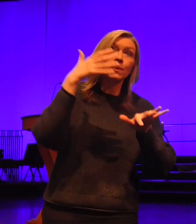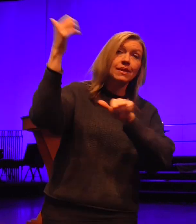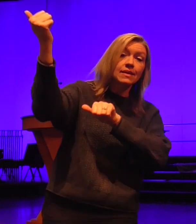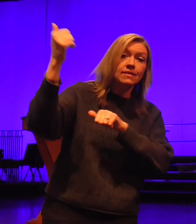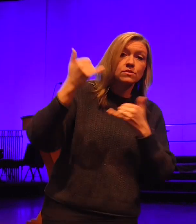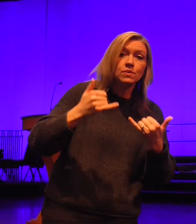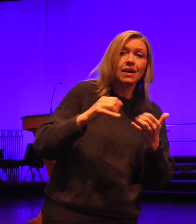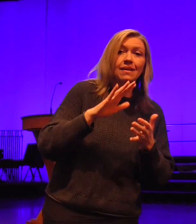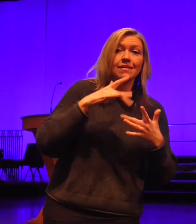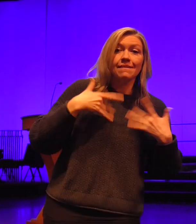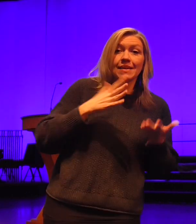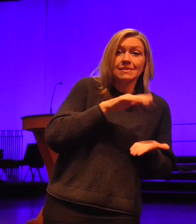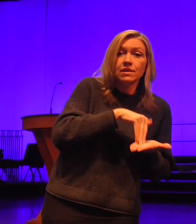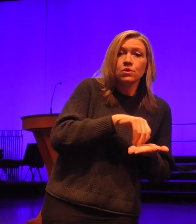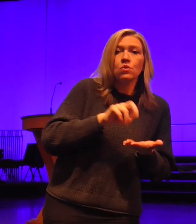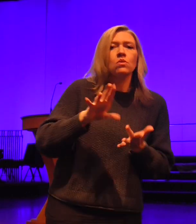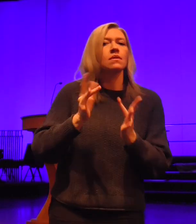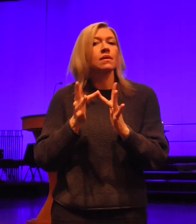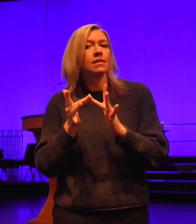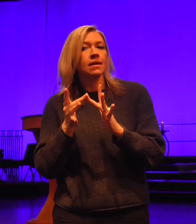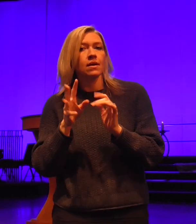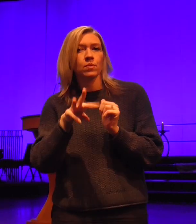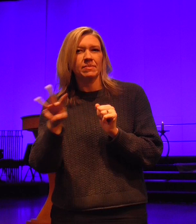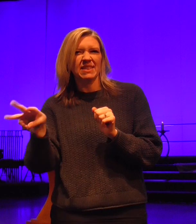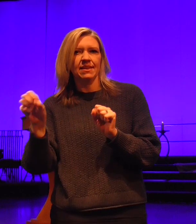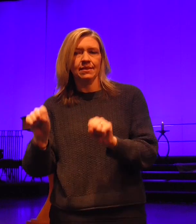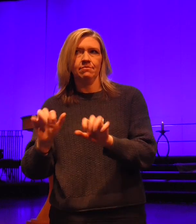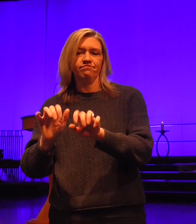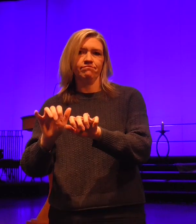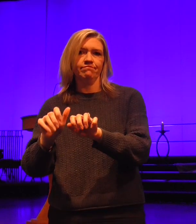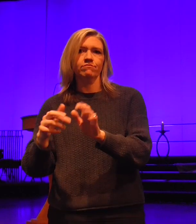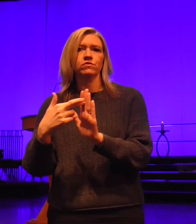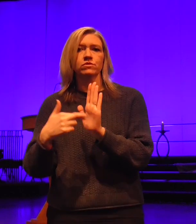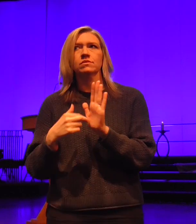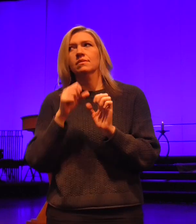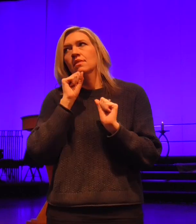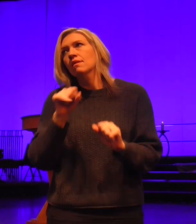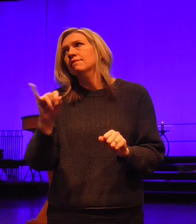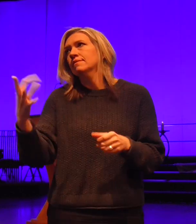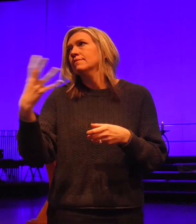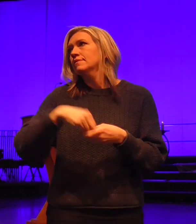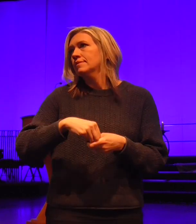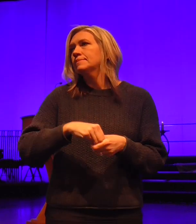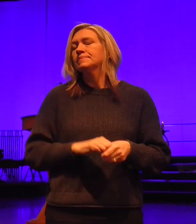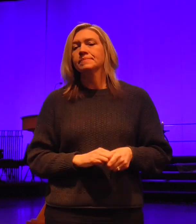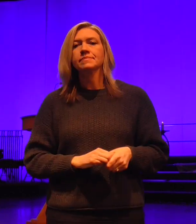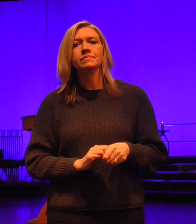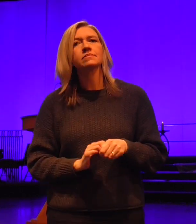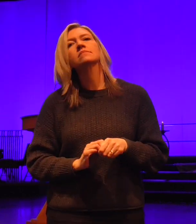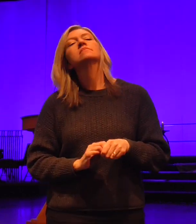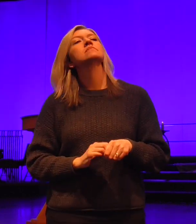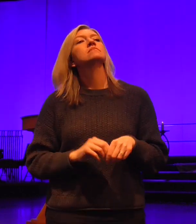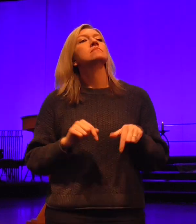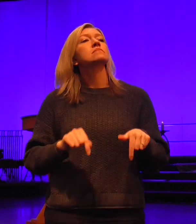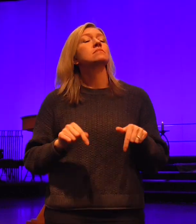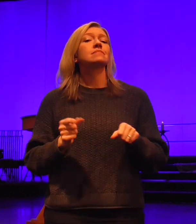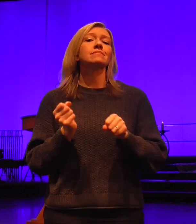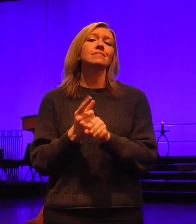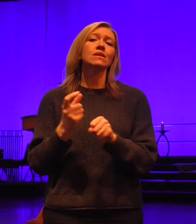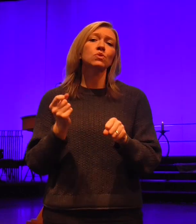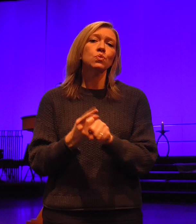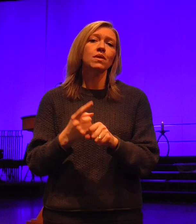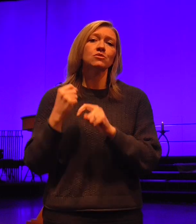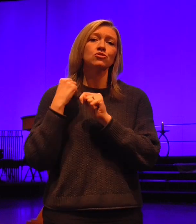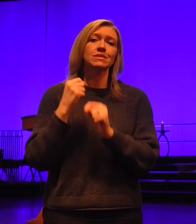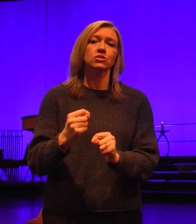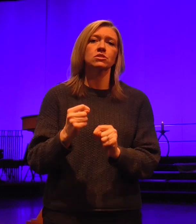go online and register on our website. We would love to have you join us for a class. And we are in an annual tradition. We have